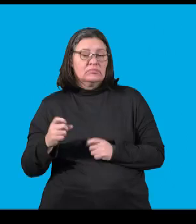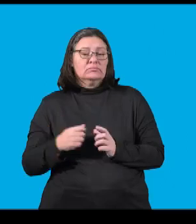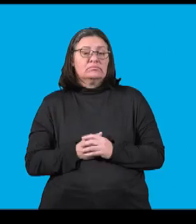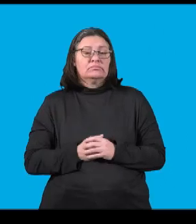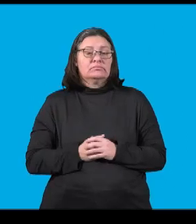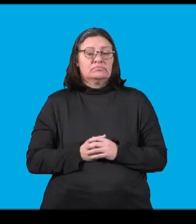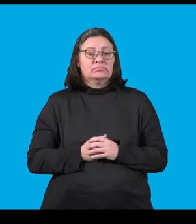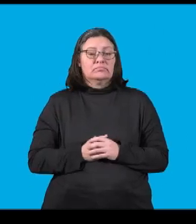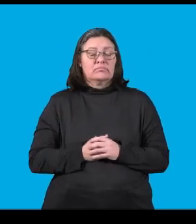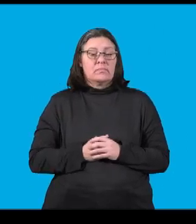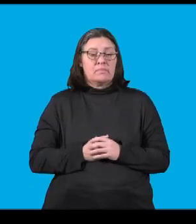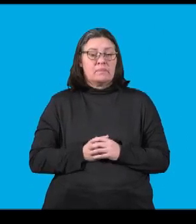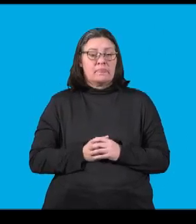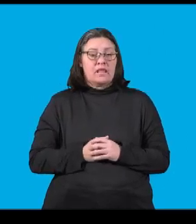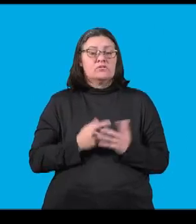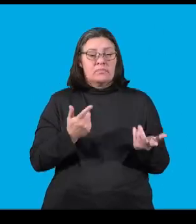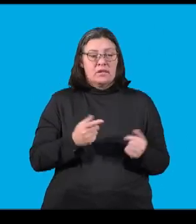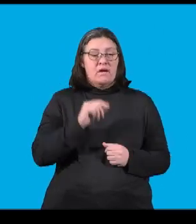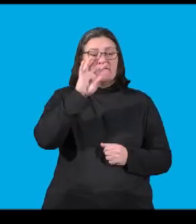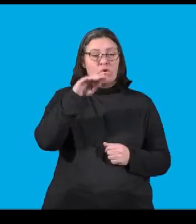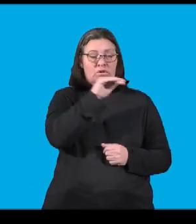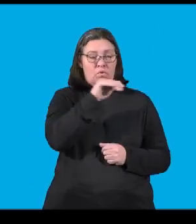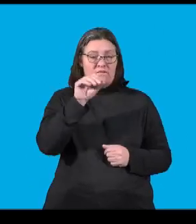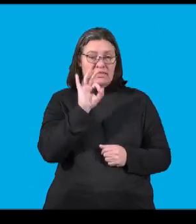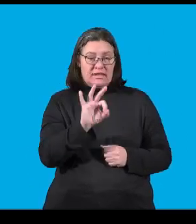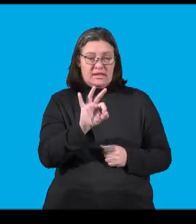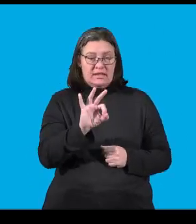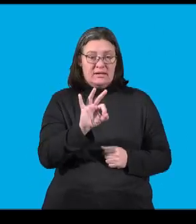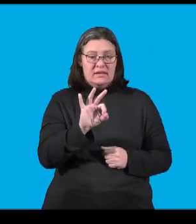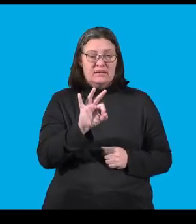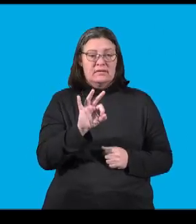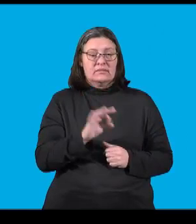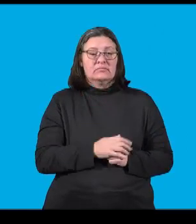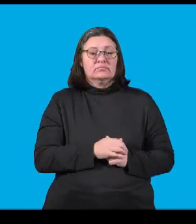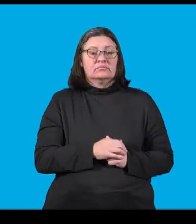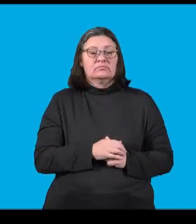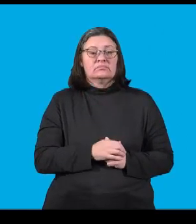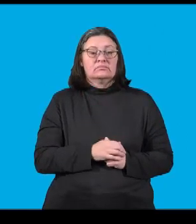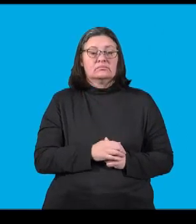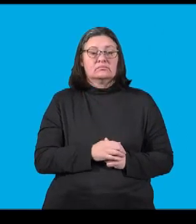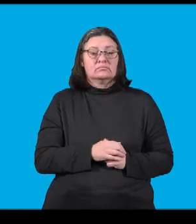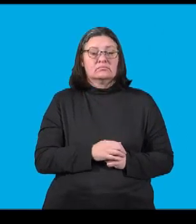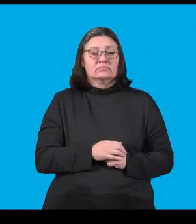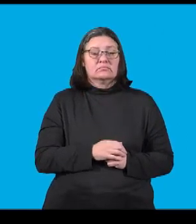x to the denominator. So this would become 14 over 3